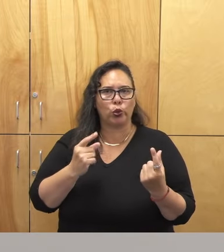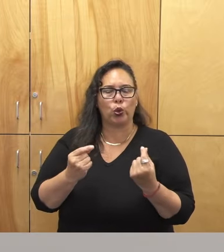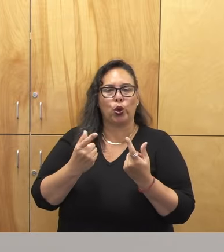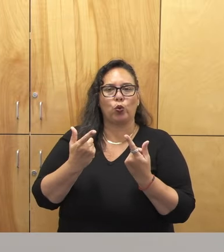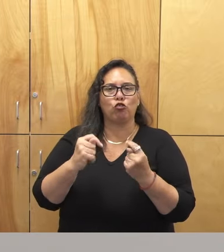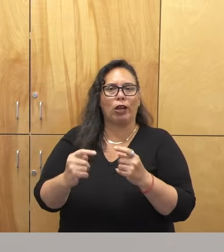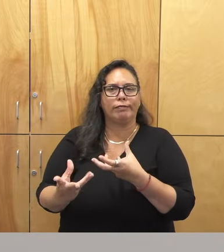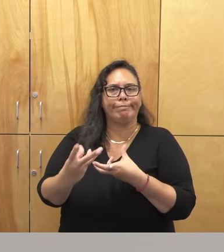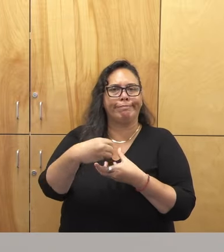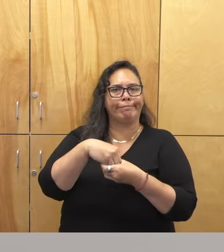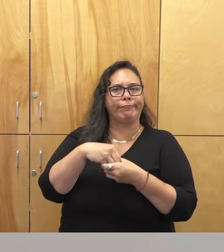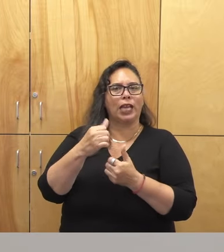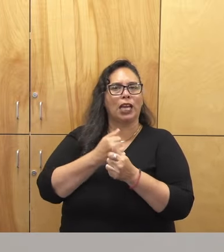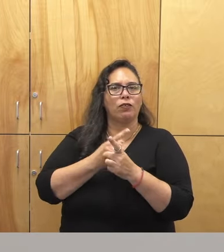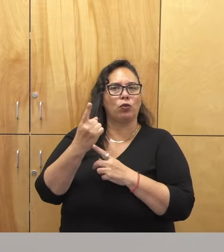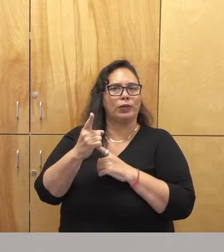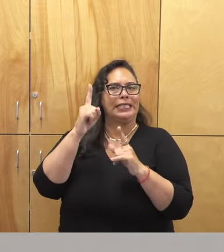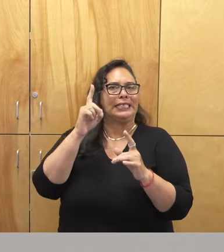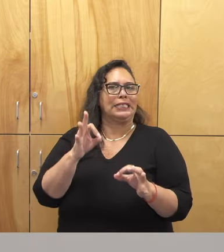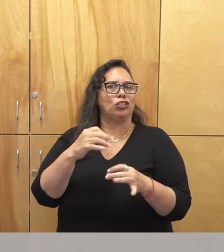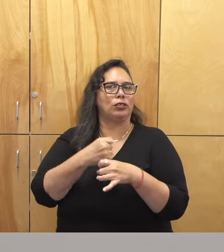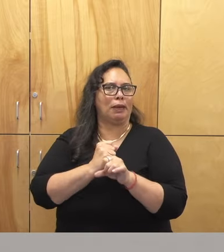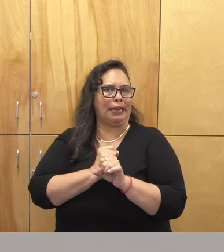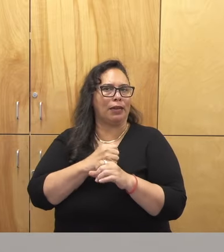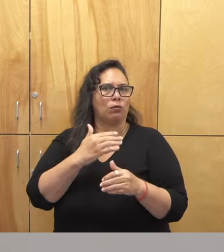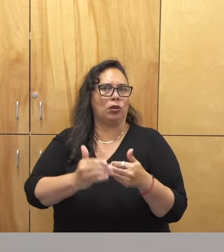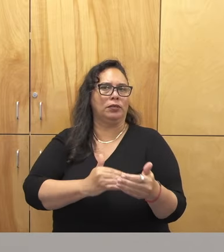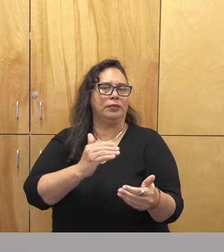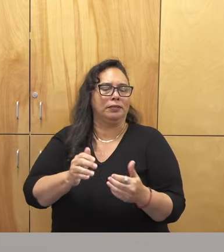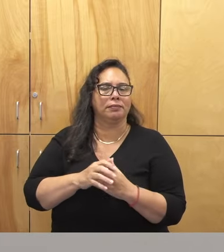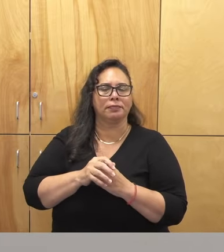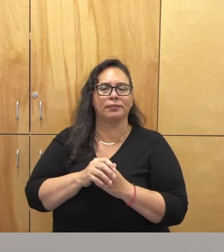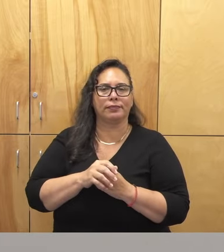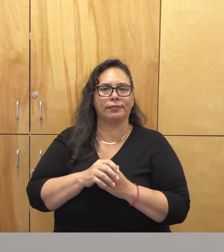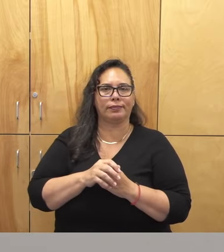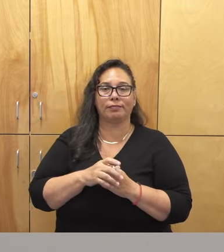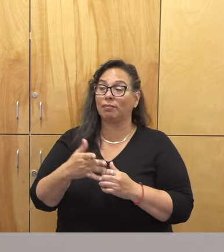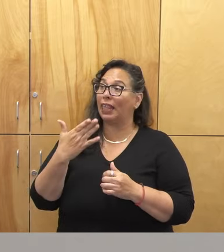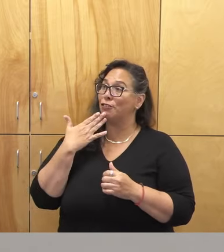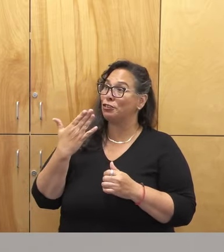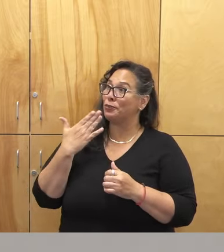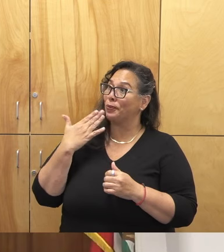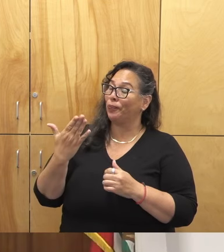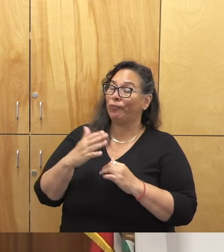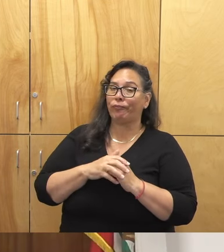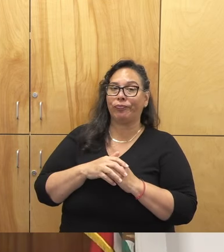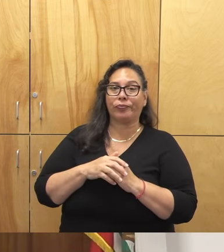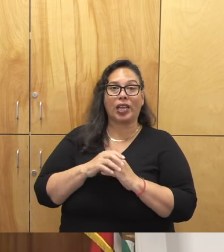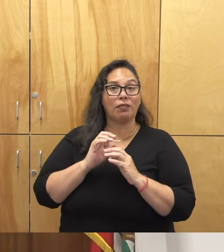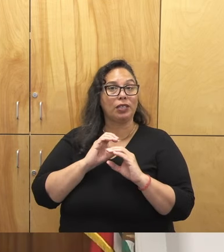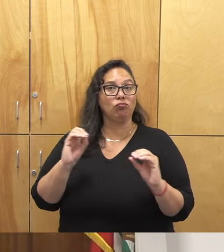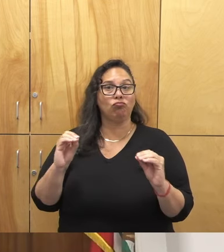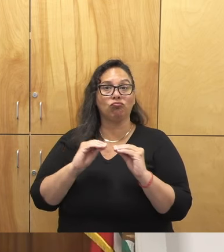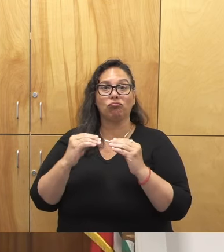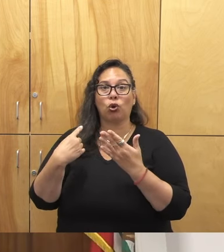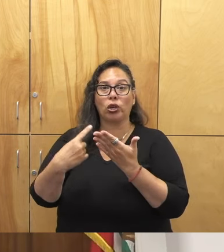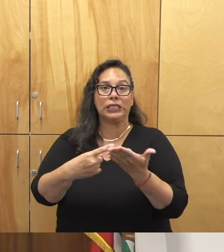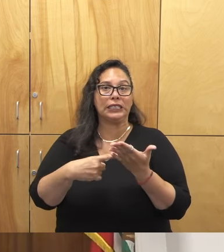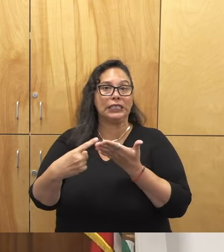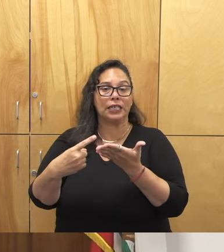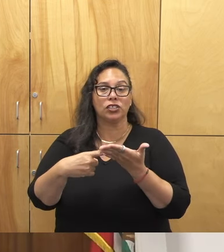everybody in this decision making. Thank you. Unless there's no further